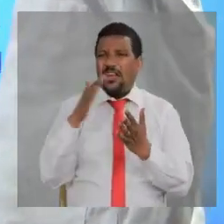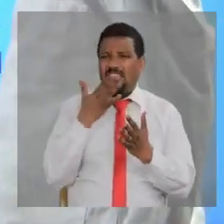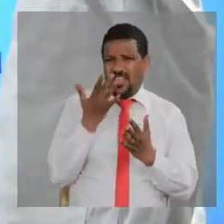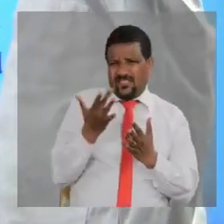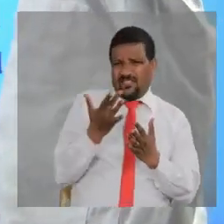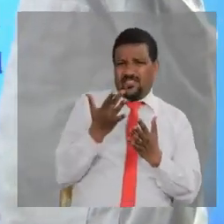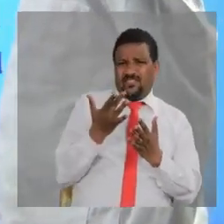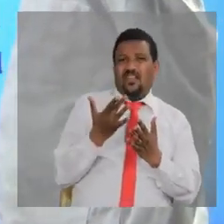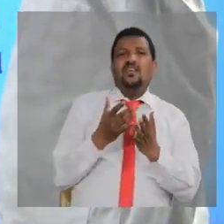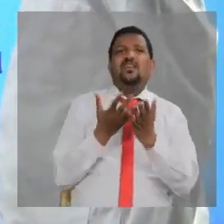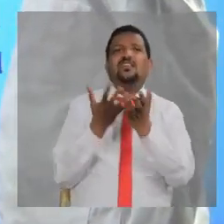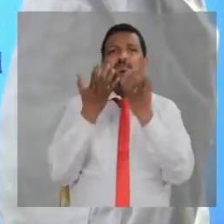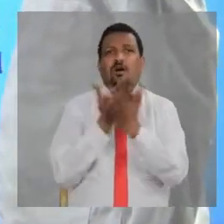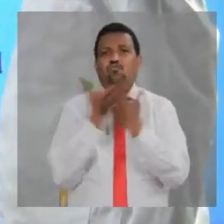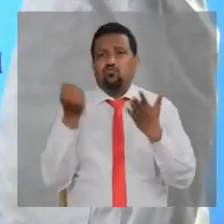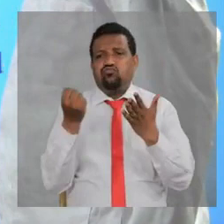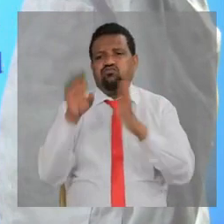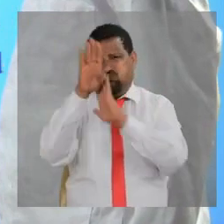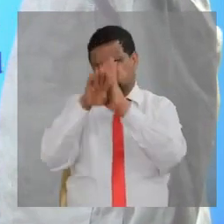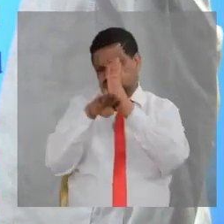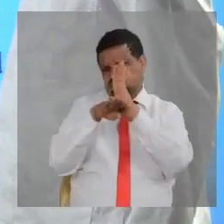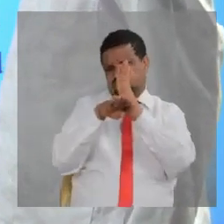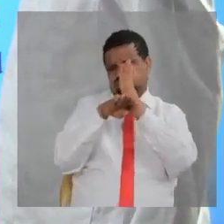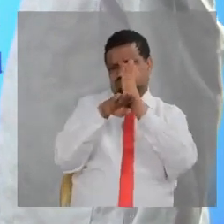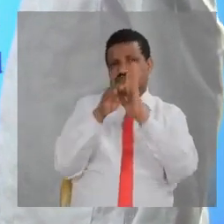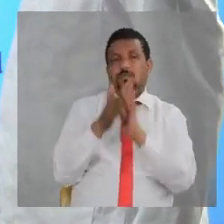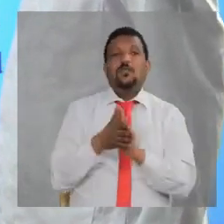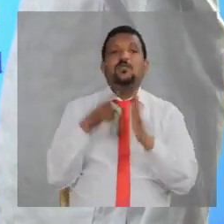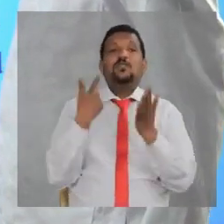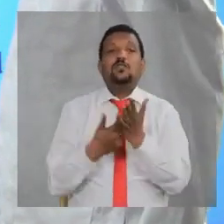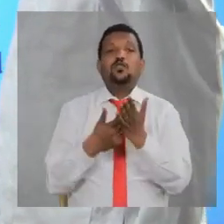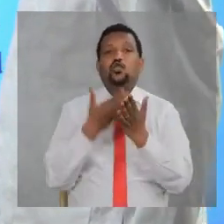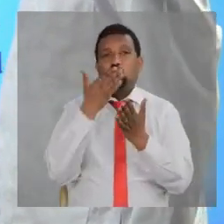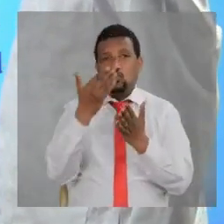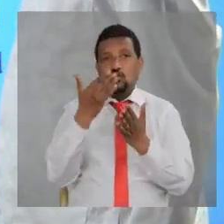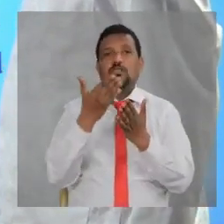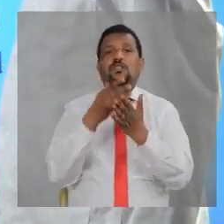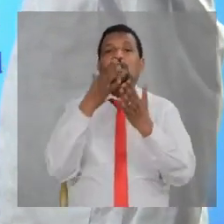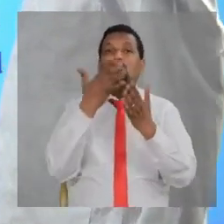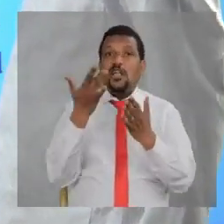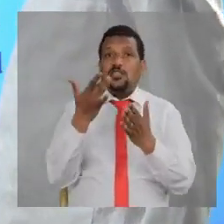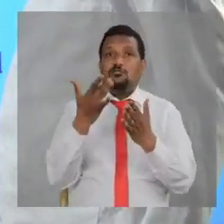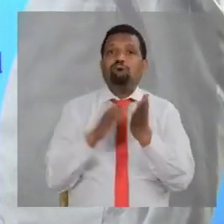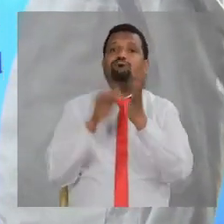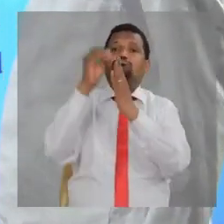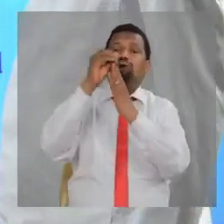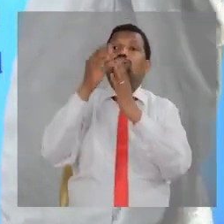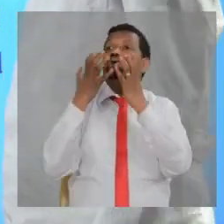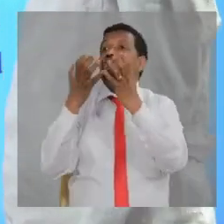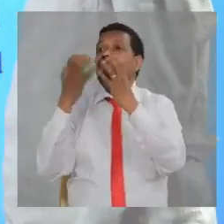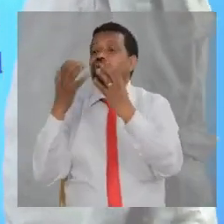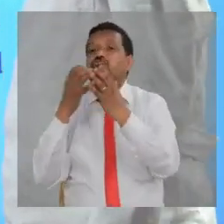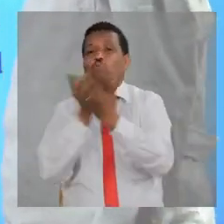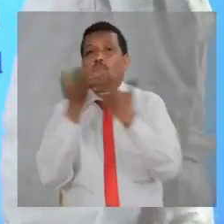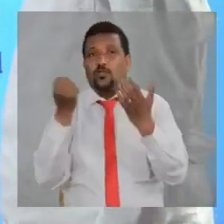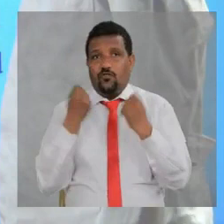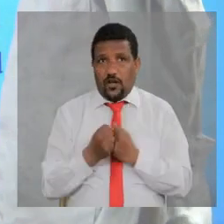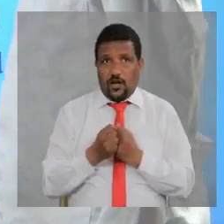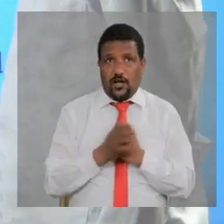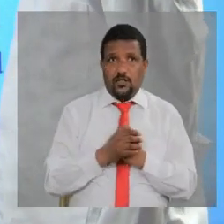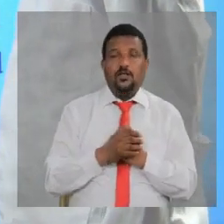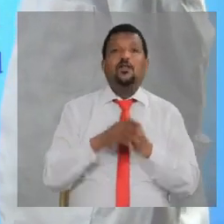or preference, then the demand for a good will decline. So good taste increase demand for a commodity and shifts the demand curve to the